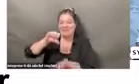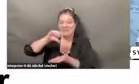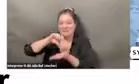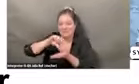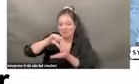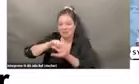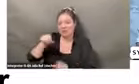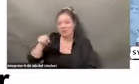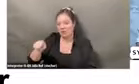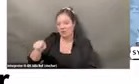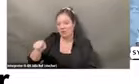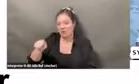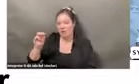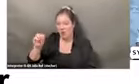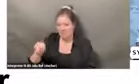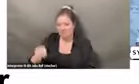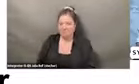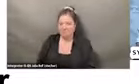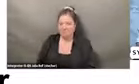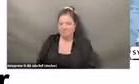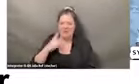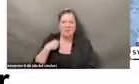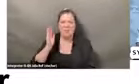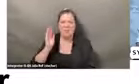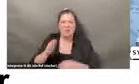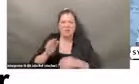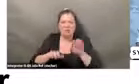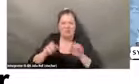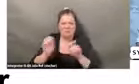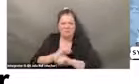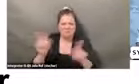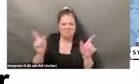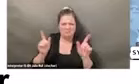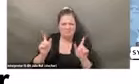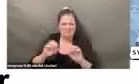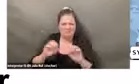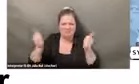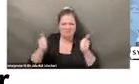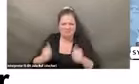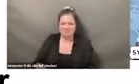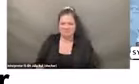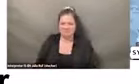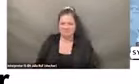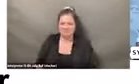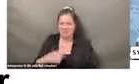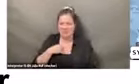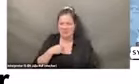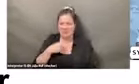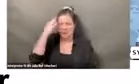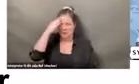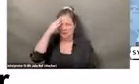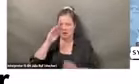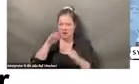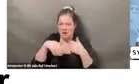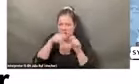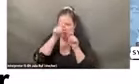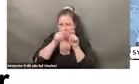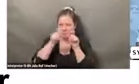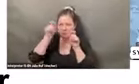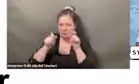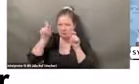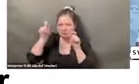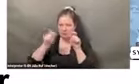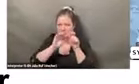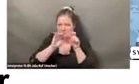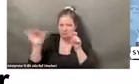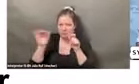andri.k@synthesis-center.com. And I think I need to write that in the chat. It was difficult to spell for me, at least. And then we have